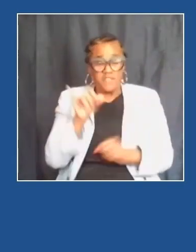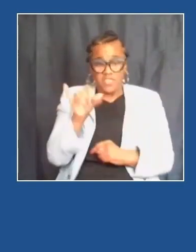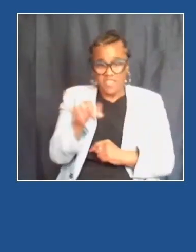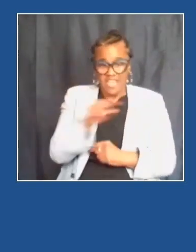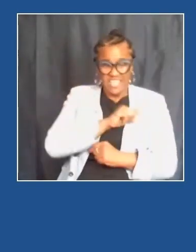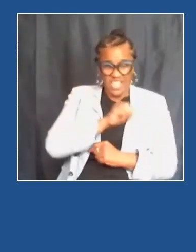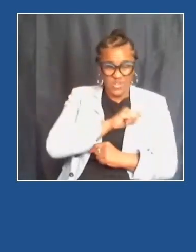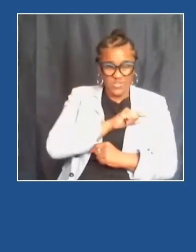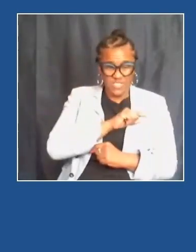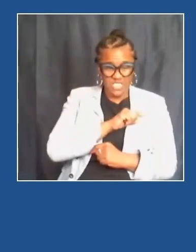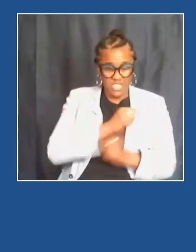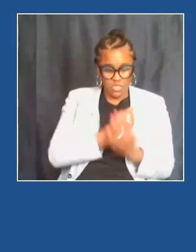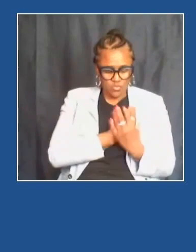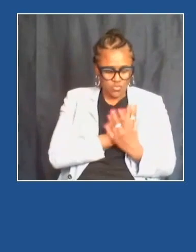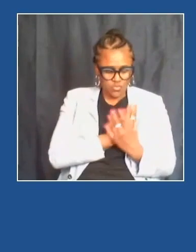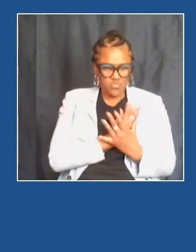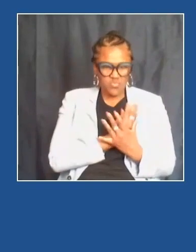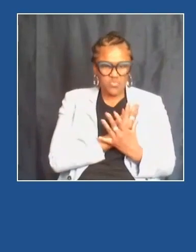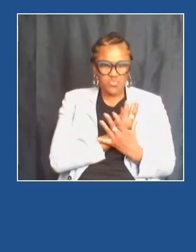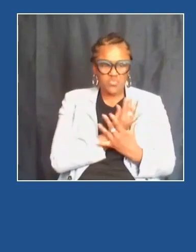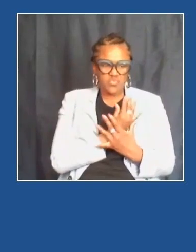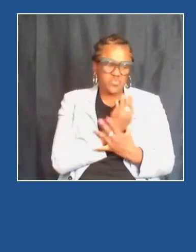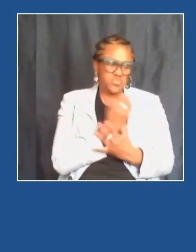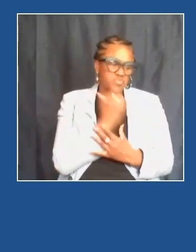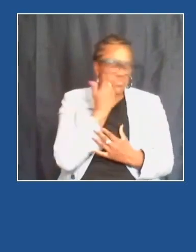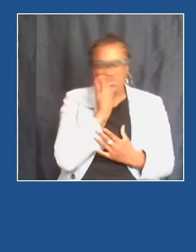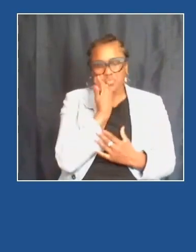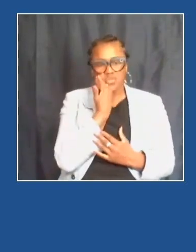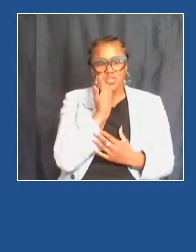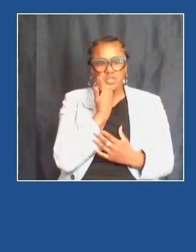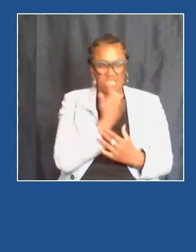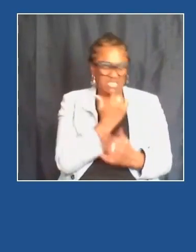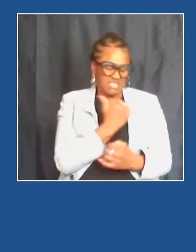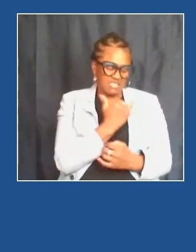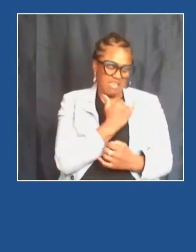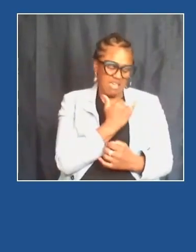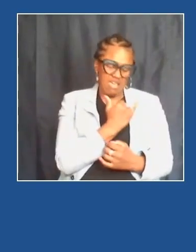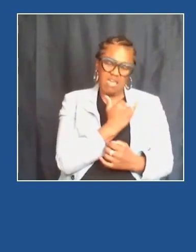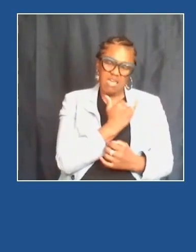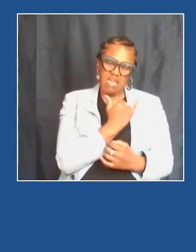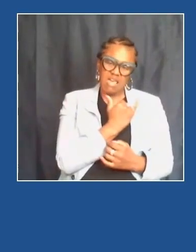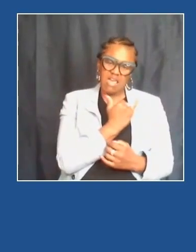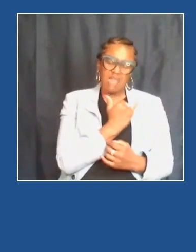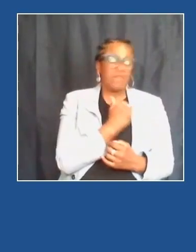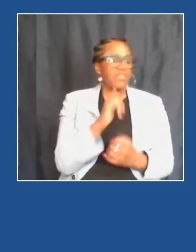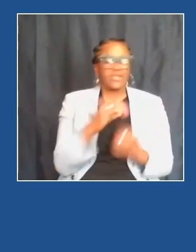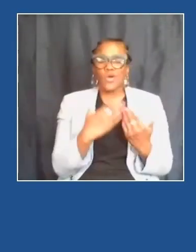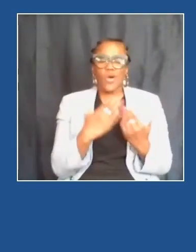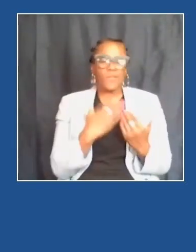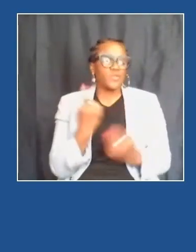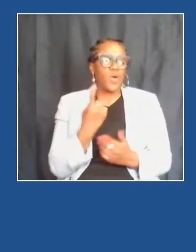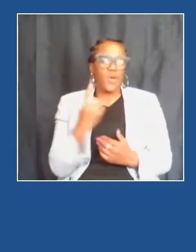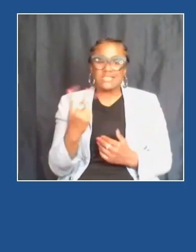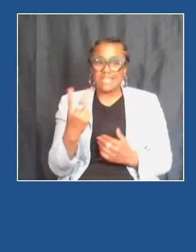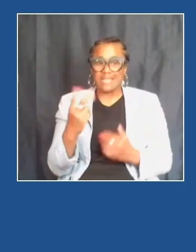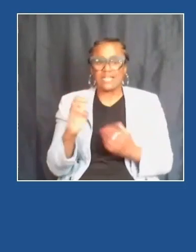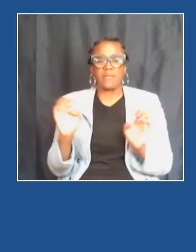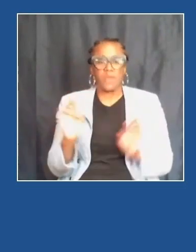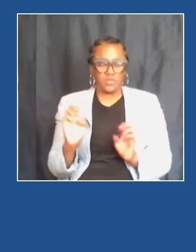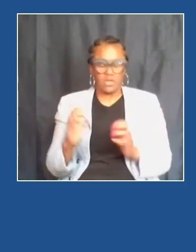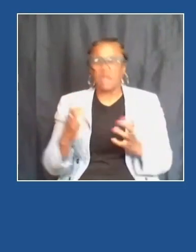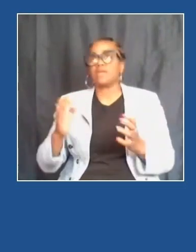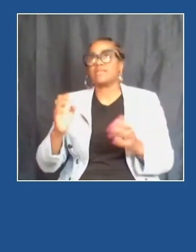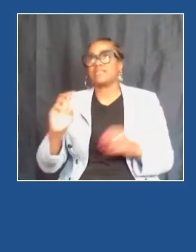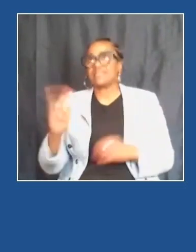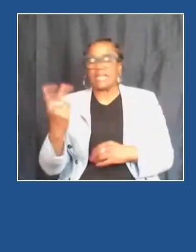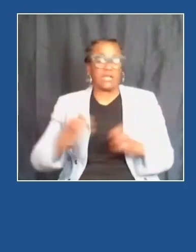to grow and fester into shame and stick around, that's almost always a secondary emotion, unless we've done